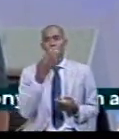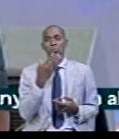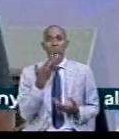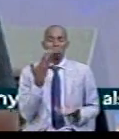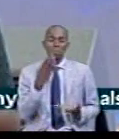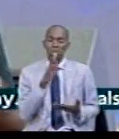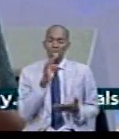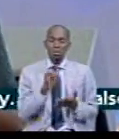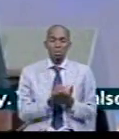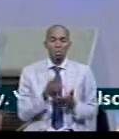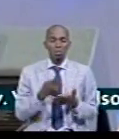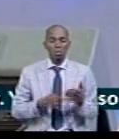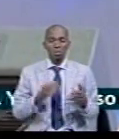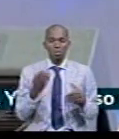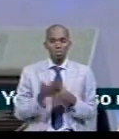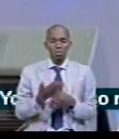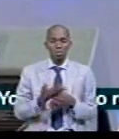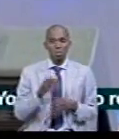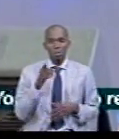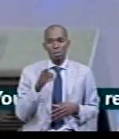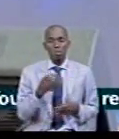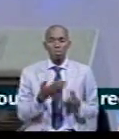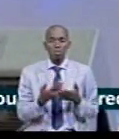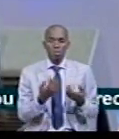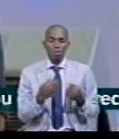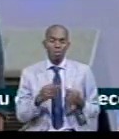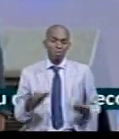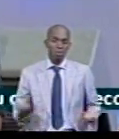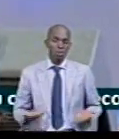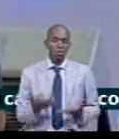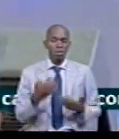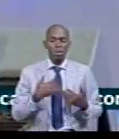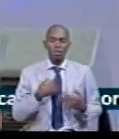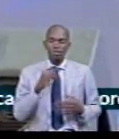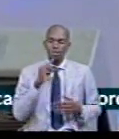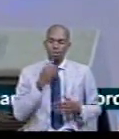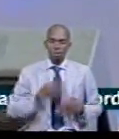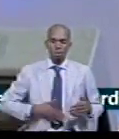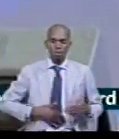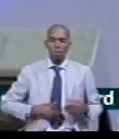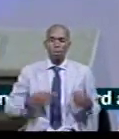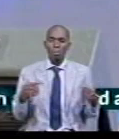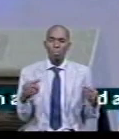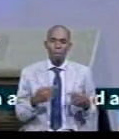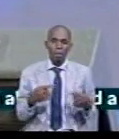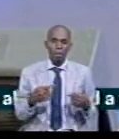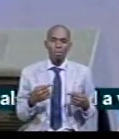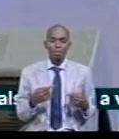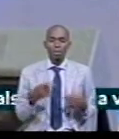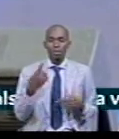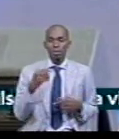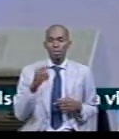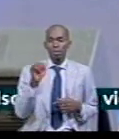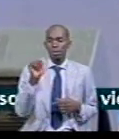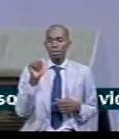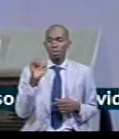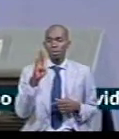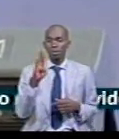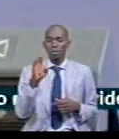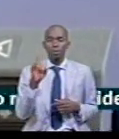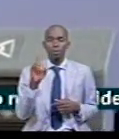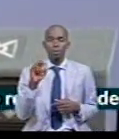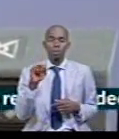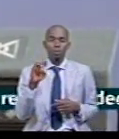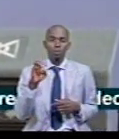affecting me. So before we would come here, I had a severe stomach pain. My abdomen was always like this. I couldn't